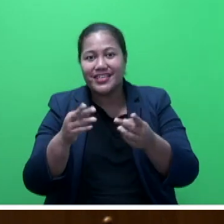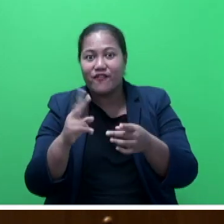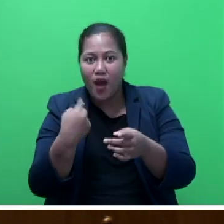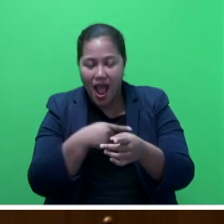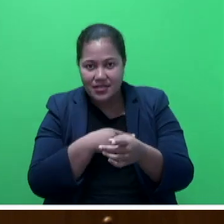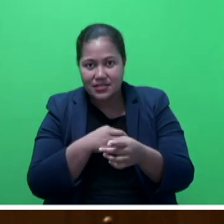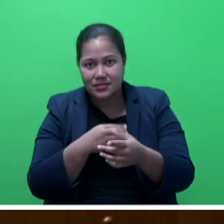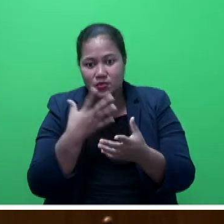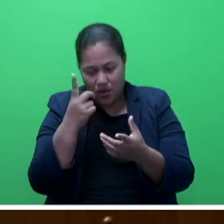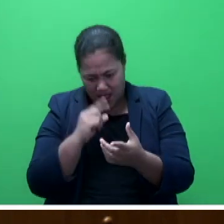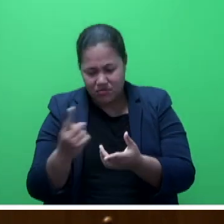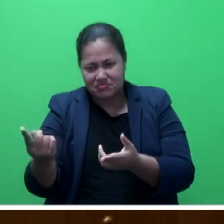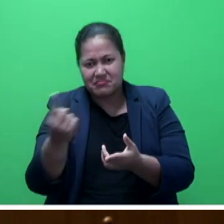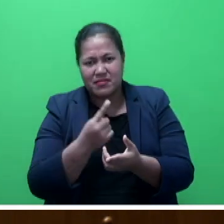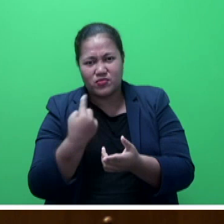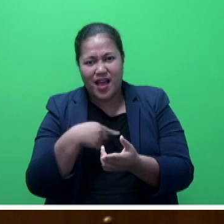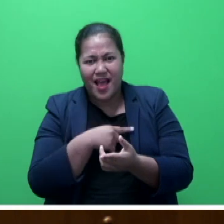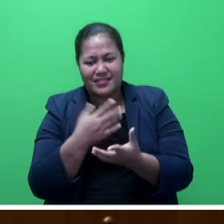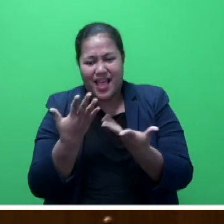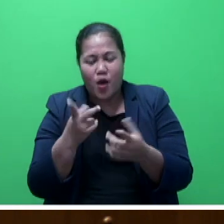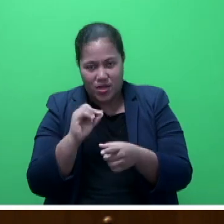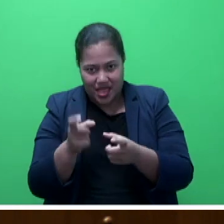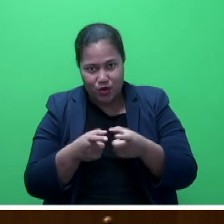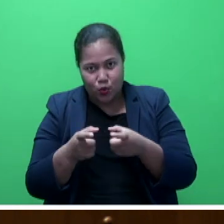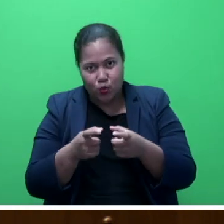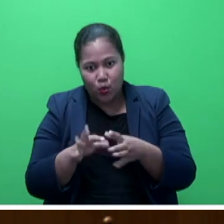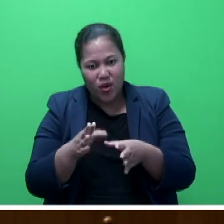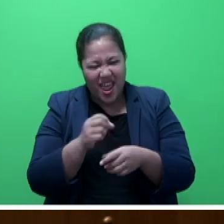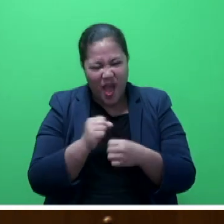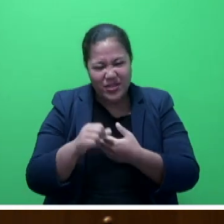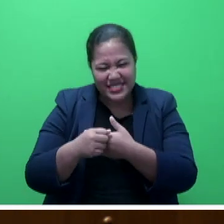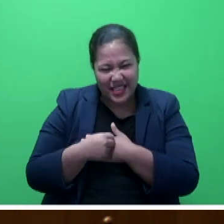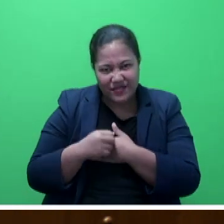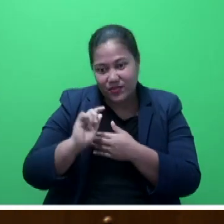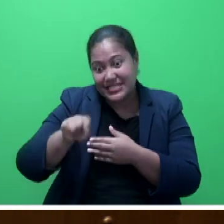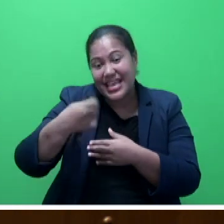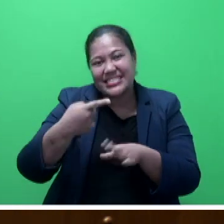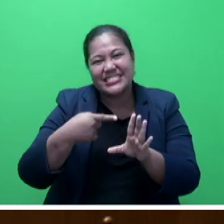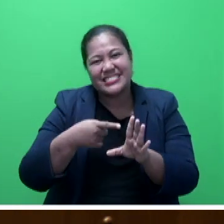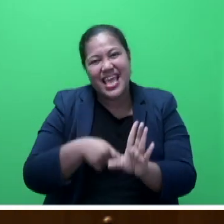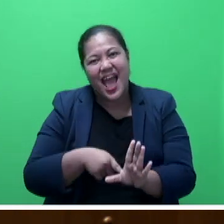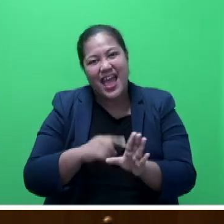come to us through the course of next year, including the safe reopening of our borders.